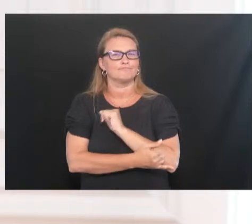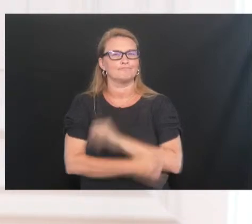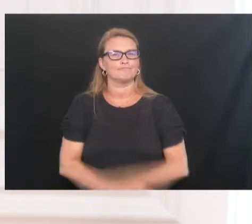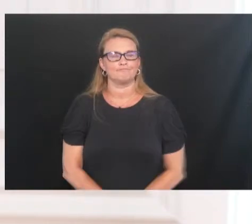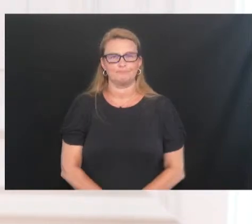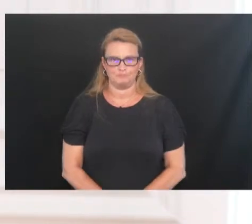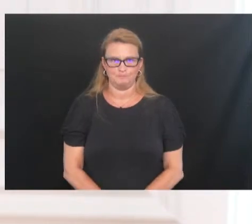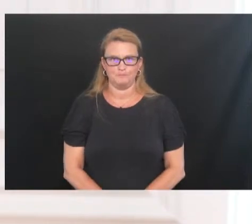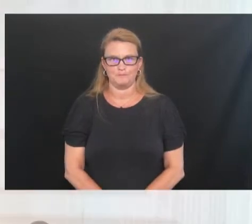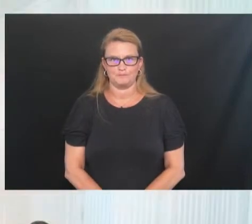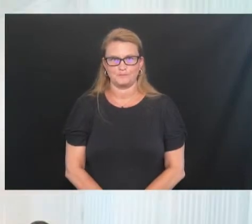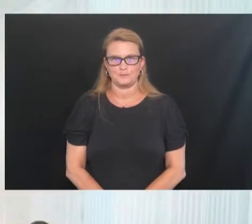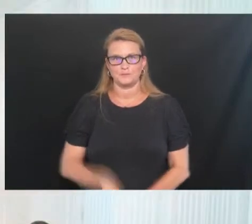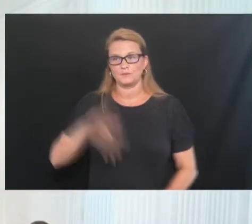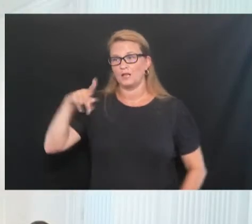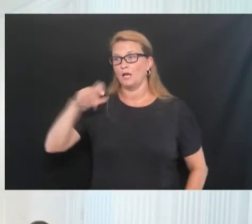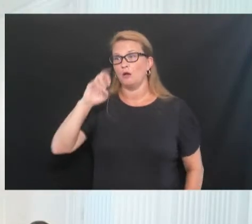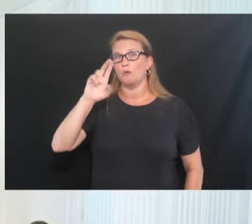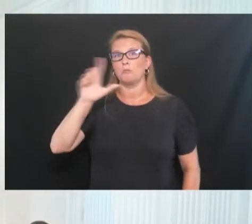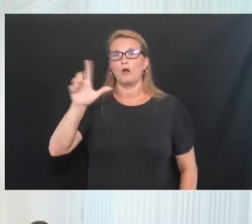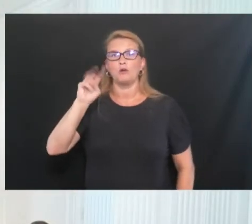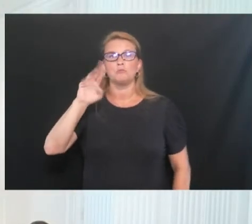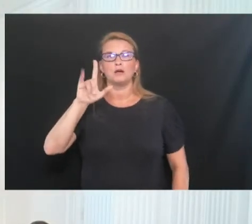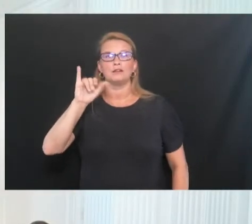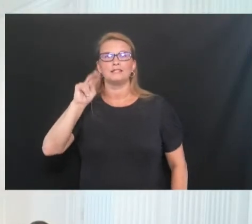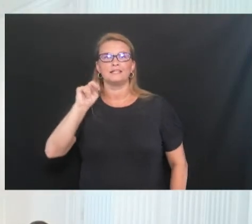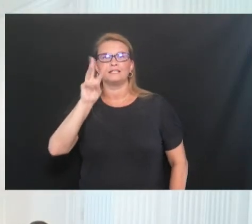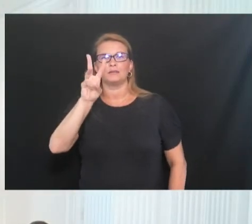All right, thank you, Mark. Next, we'll go to Paul Mullen with WCBC.